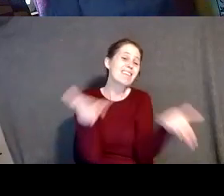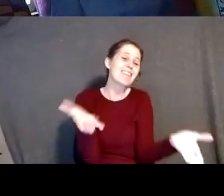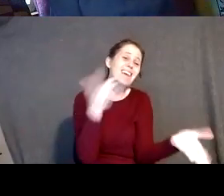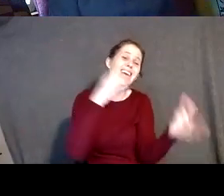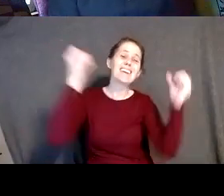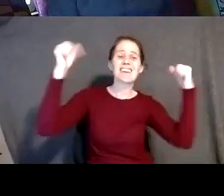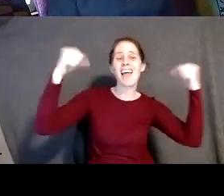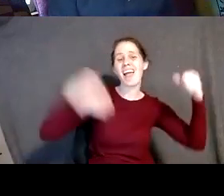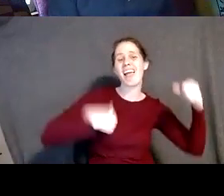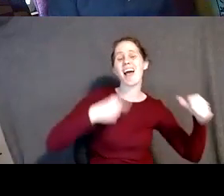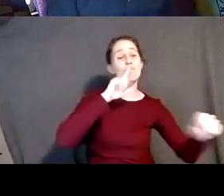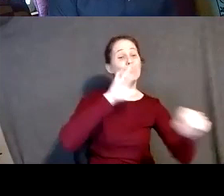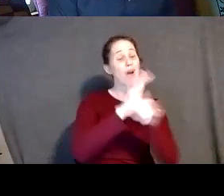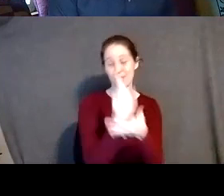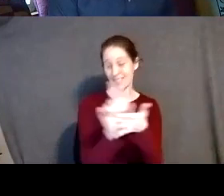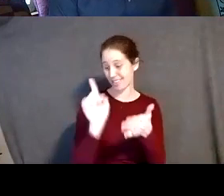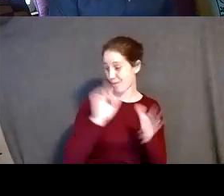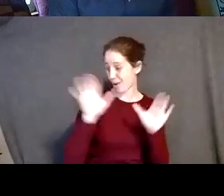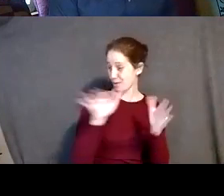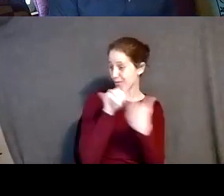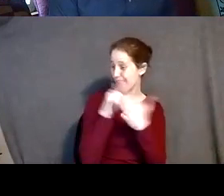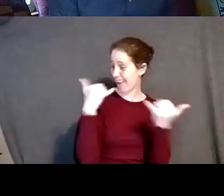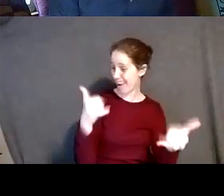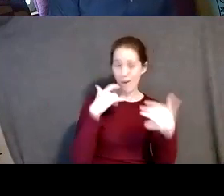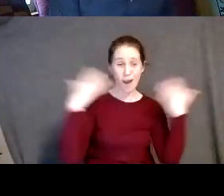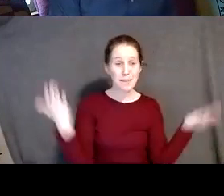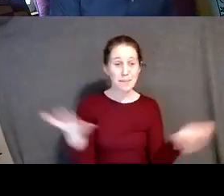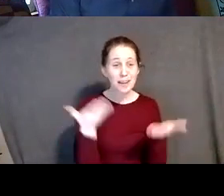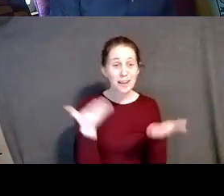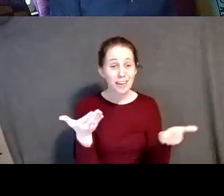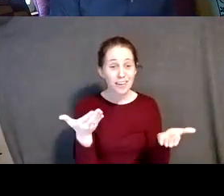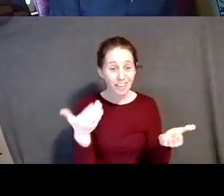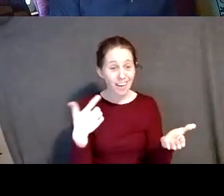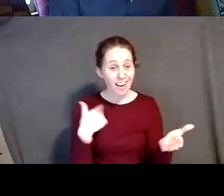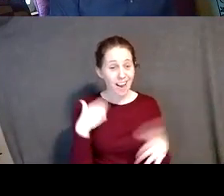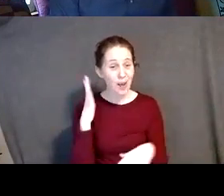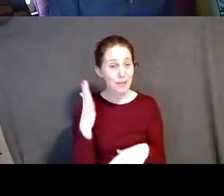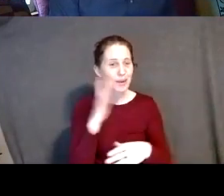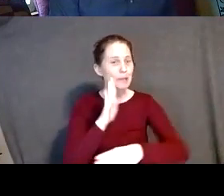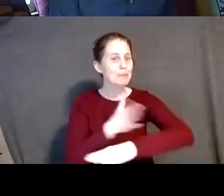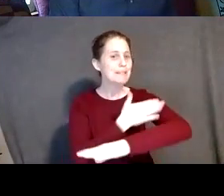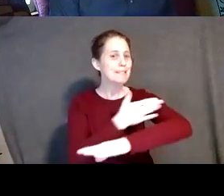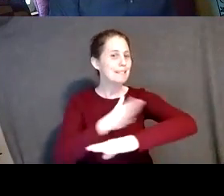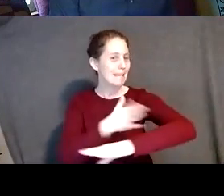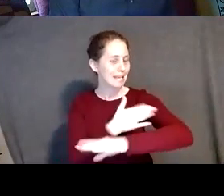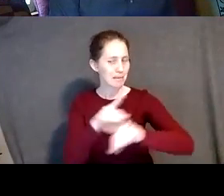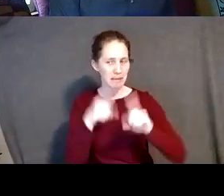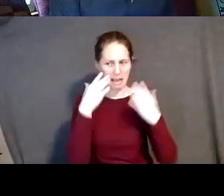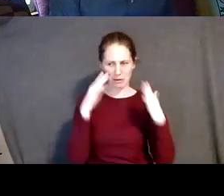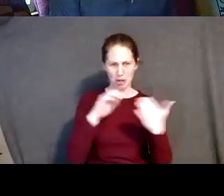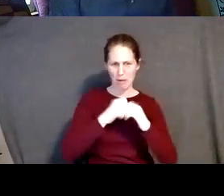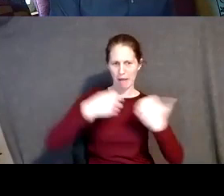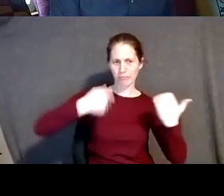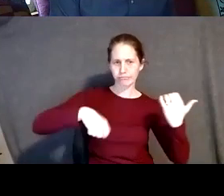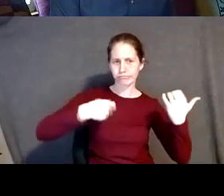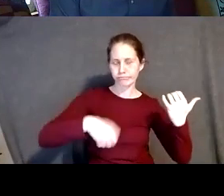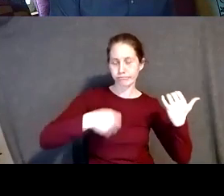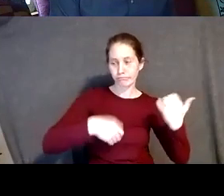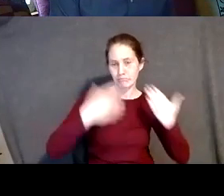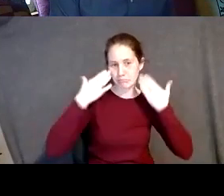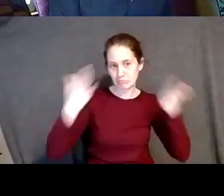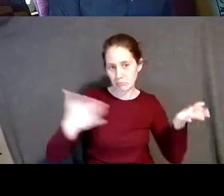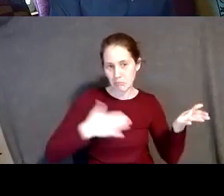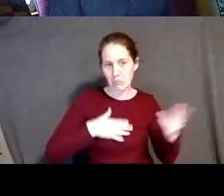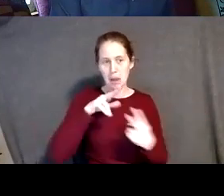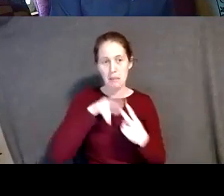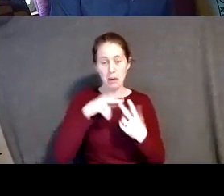promised I would do it last week, and now here I am. I was going to sing you a song, but I don't know how to play guitar, and my partner